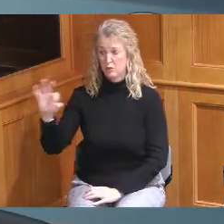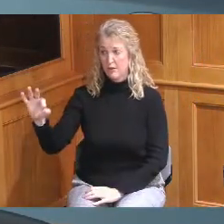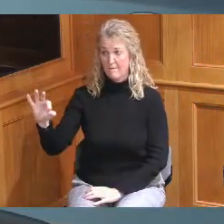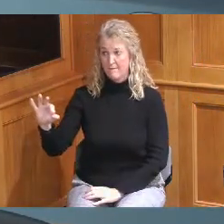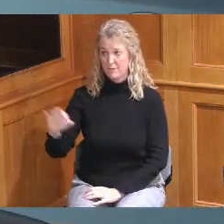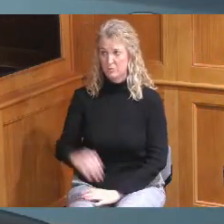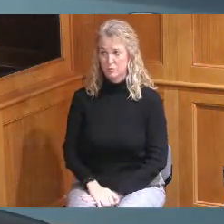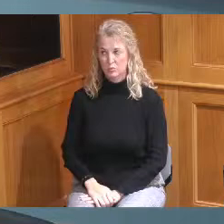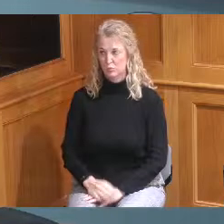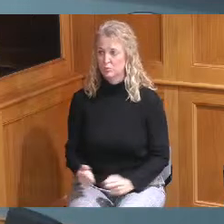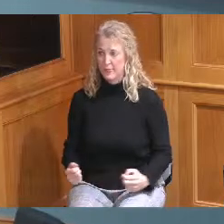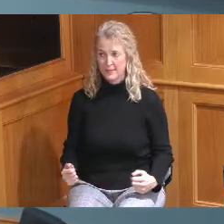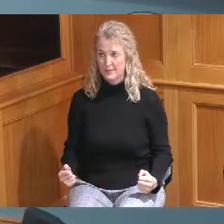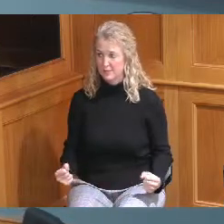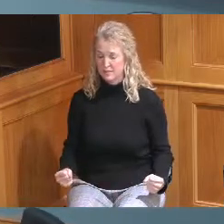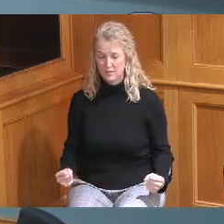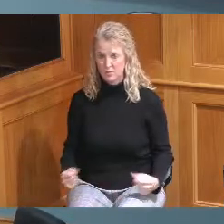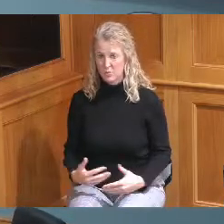you, Commissioners.